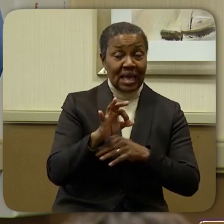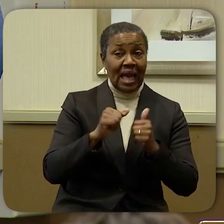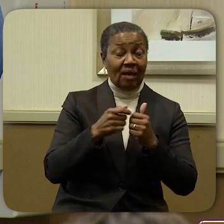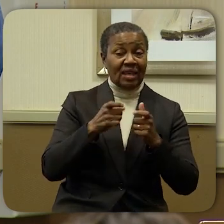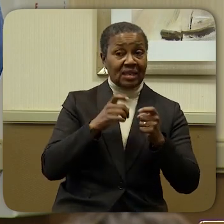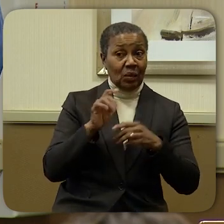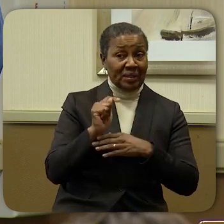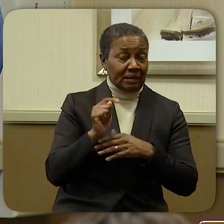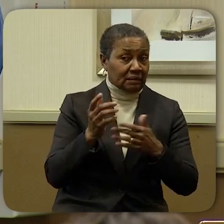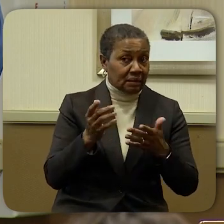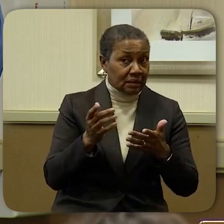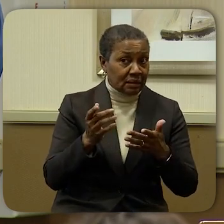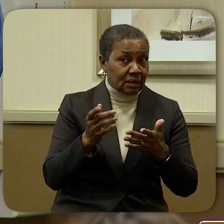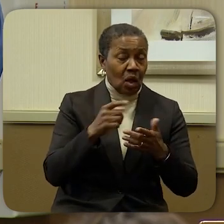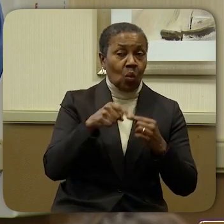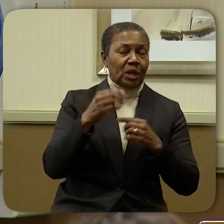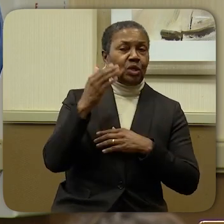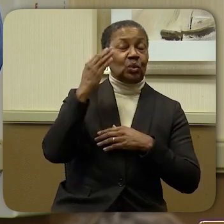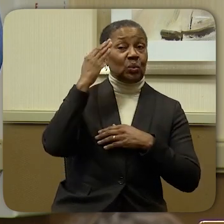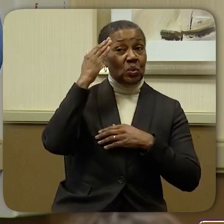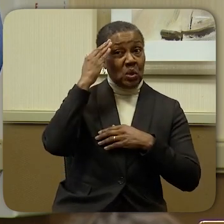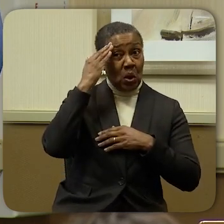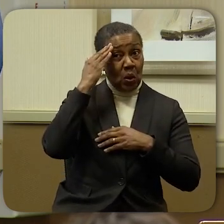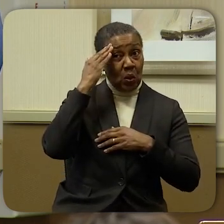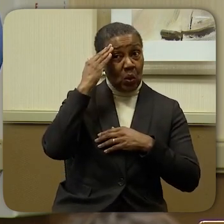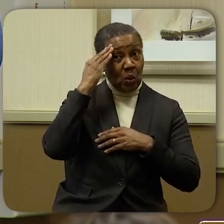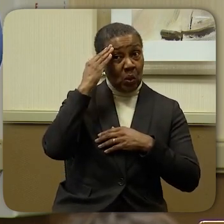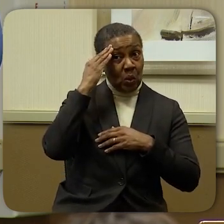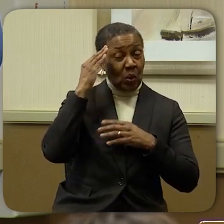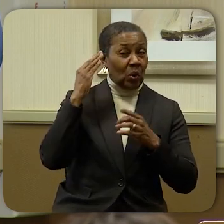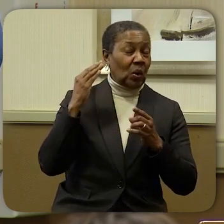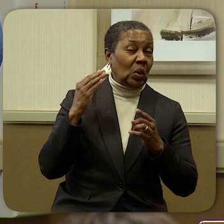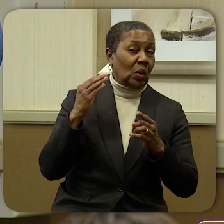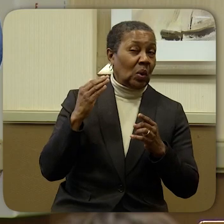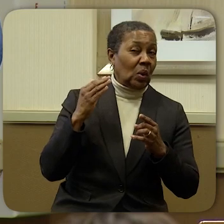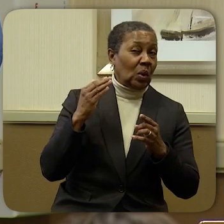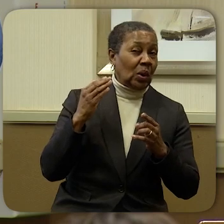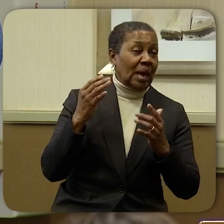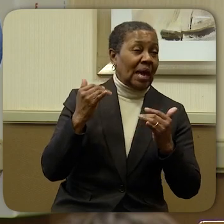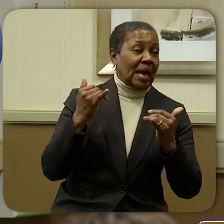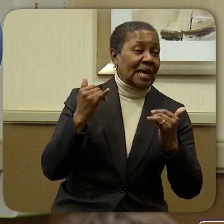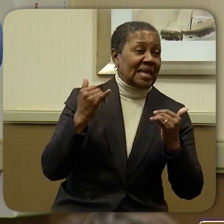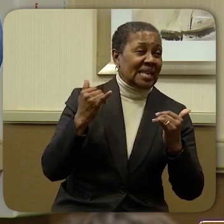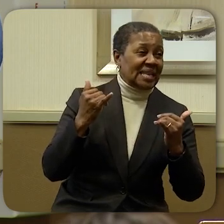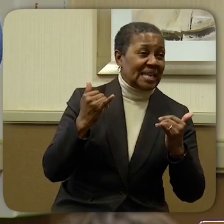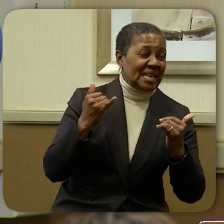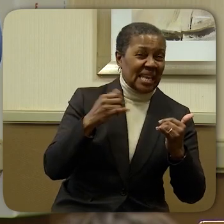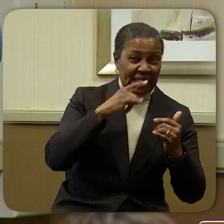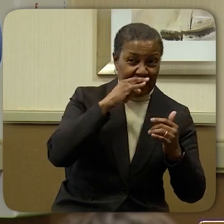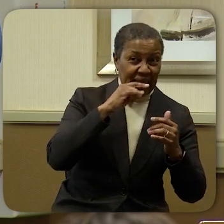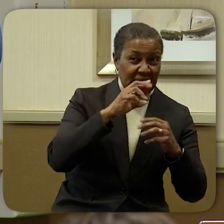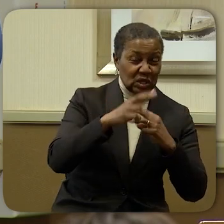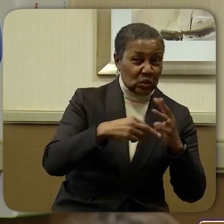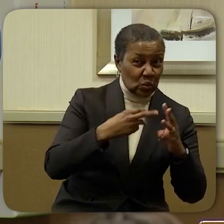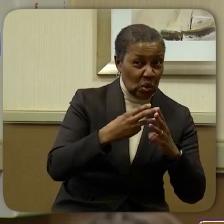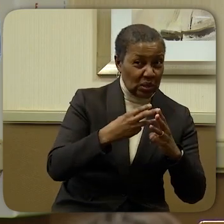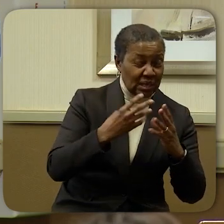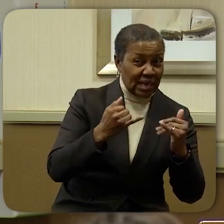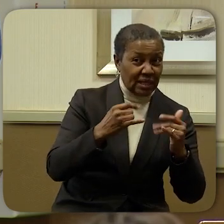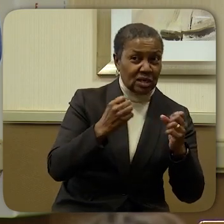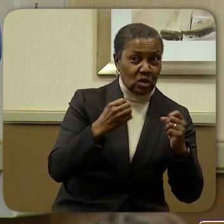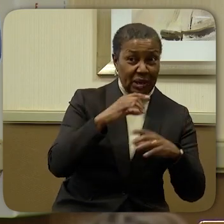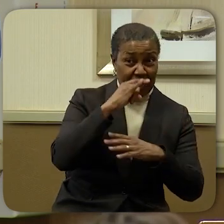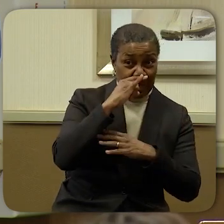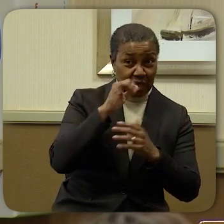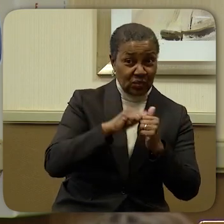it was like I had nothing on my caseload, and now there's so many